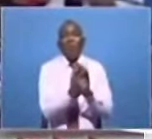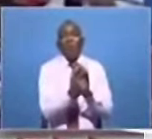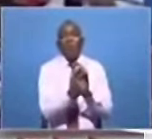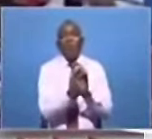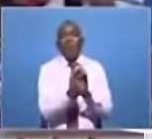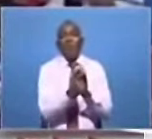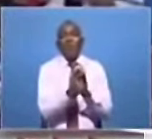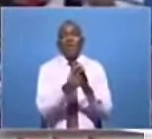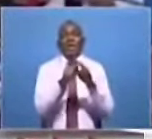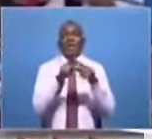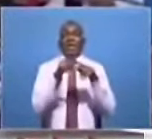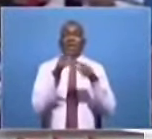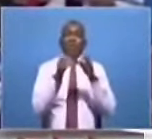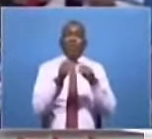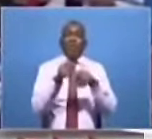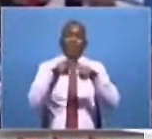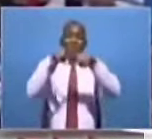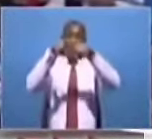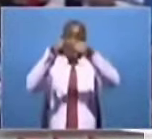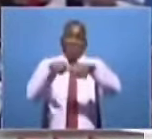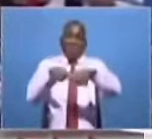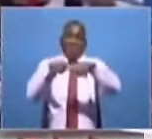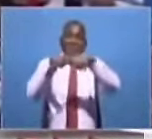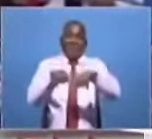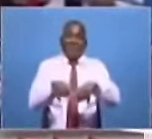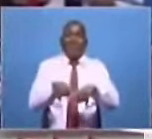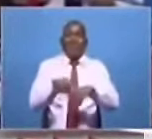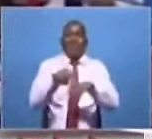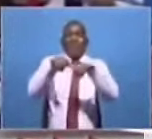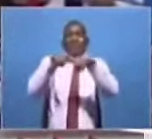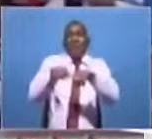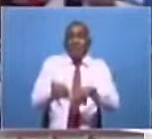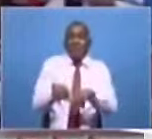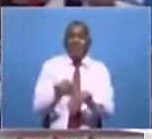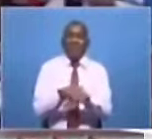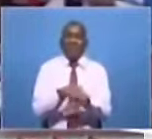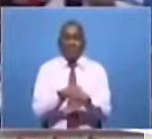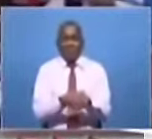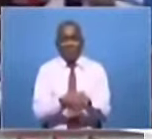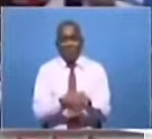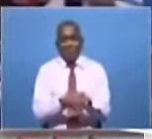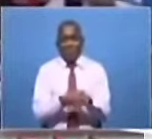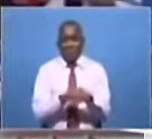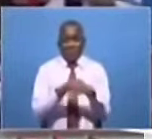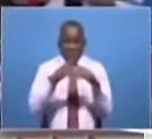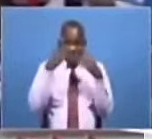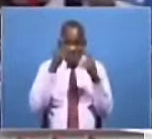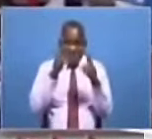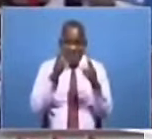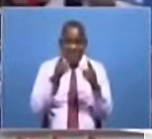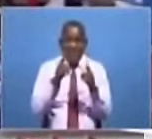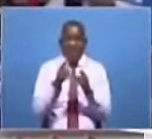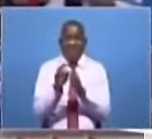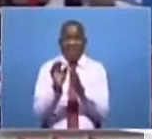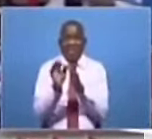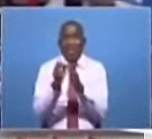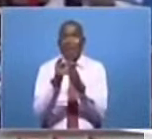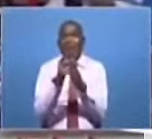the reliance on the deposition is part